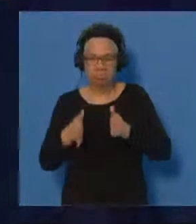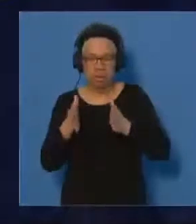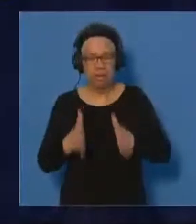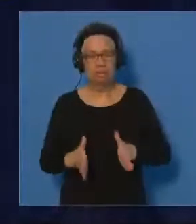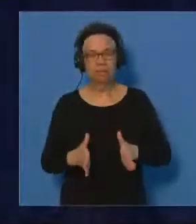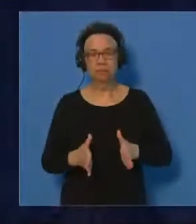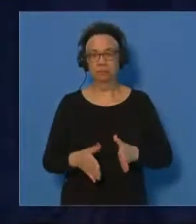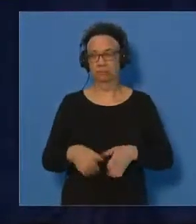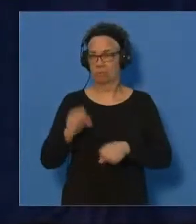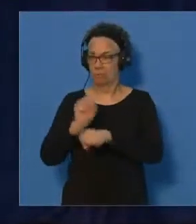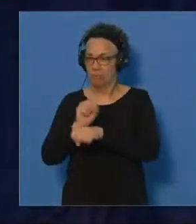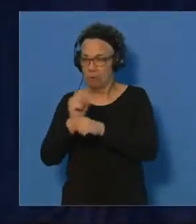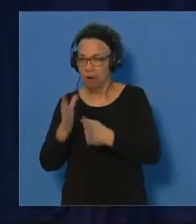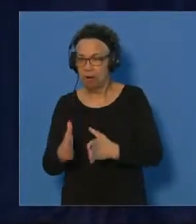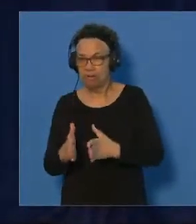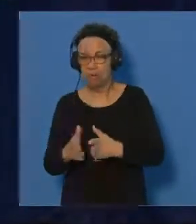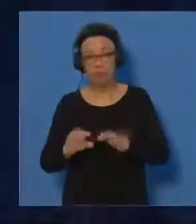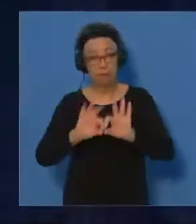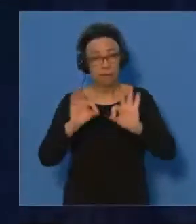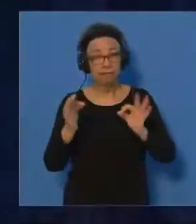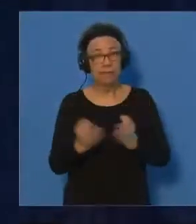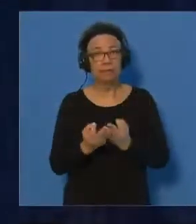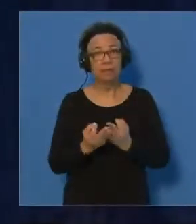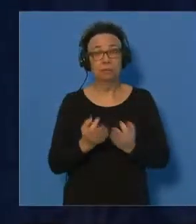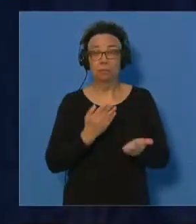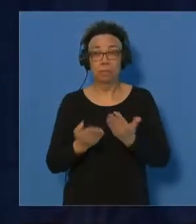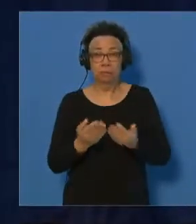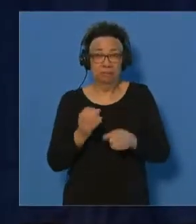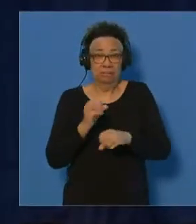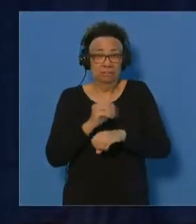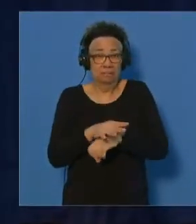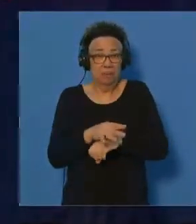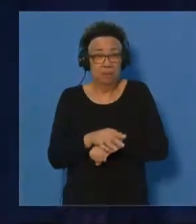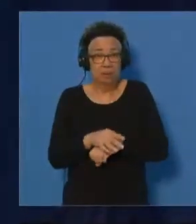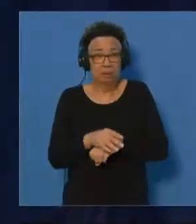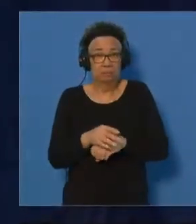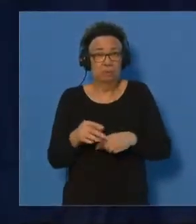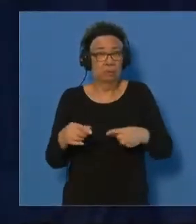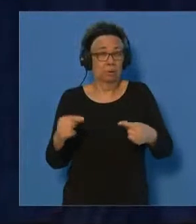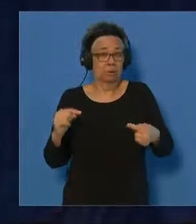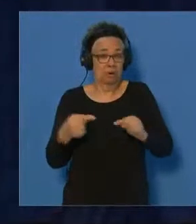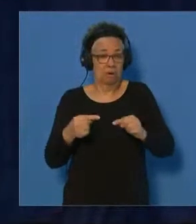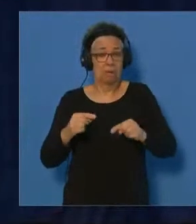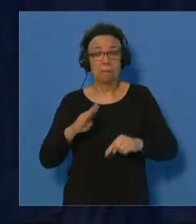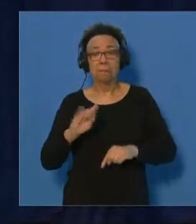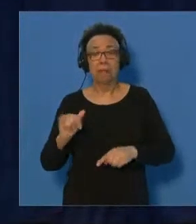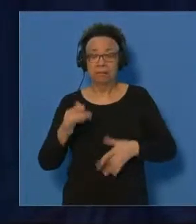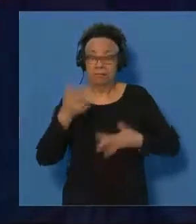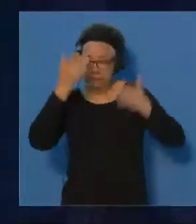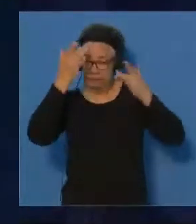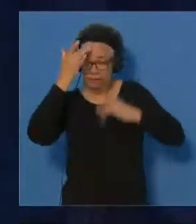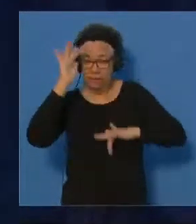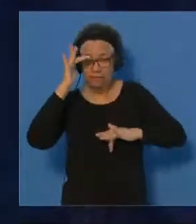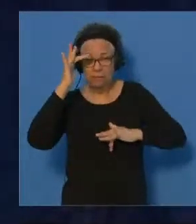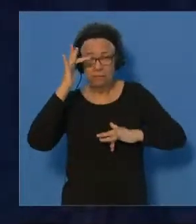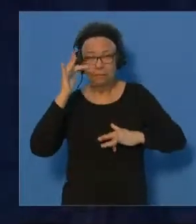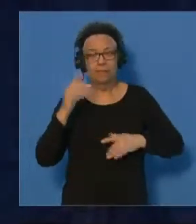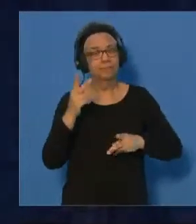and our family members may also be impacted by this virus. To us, keeping them healthy, protecting